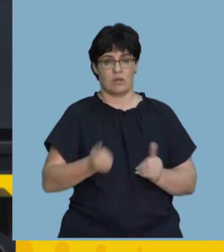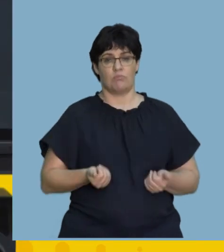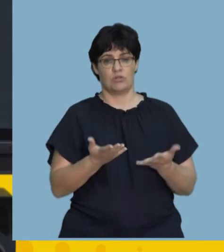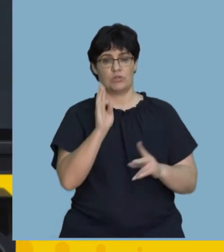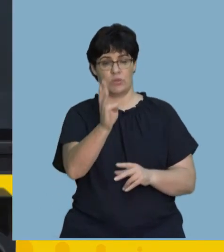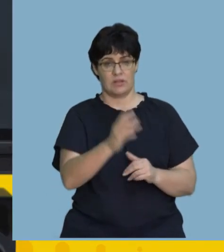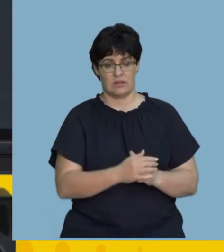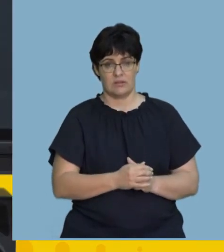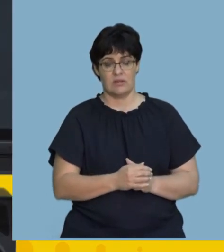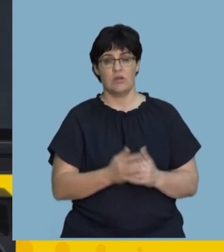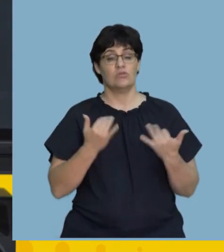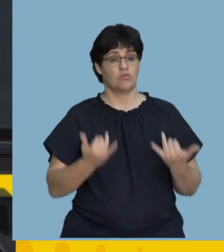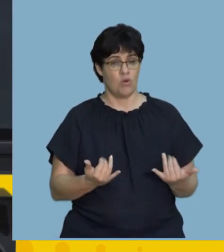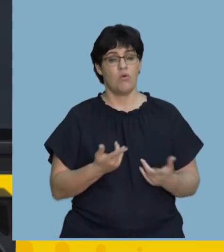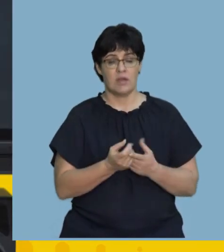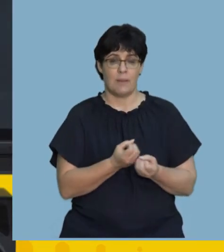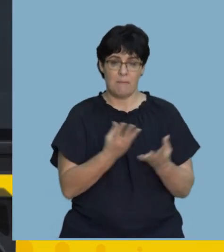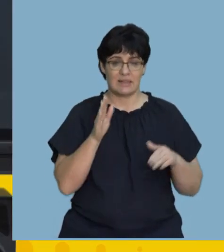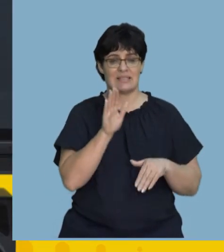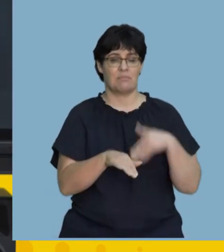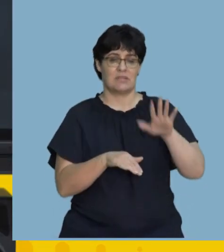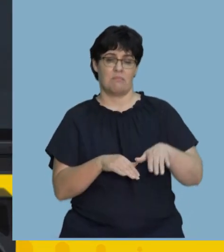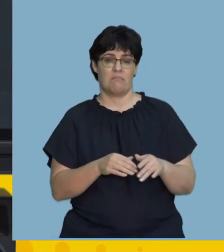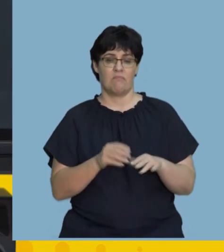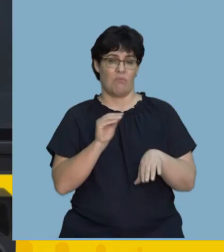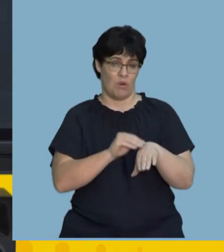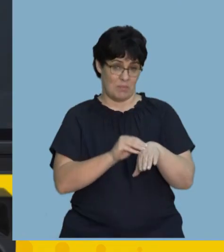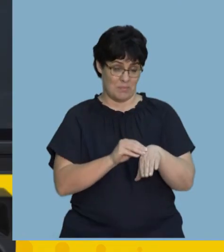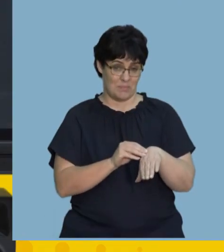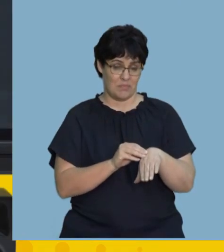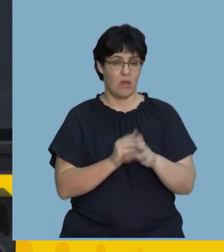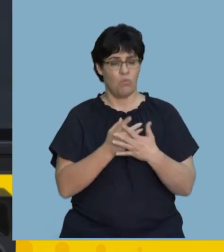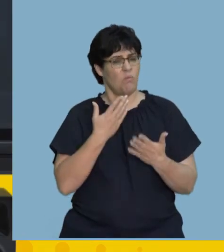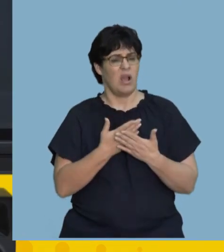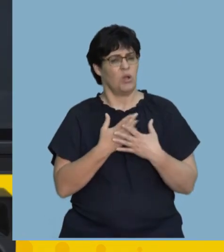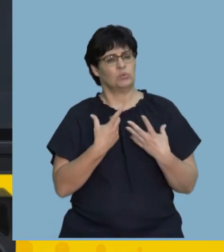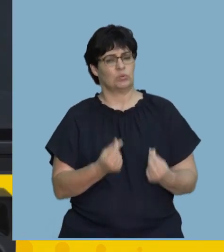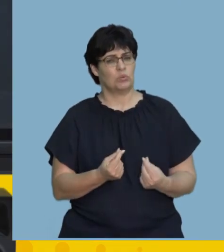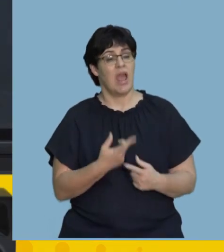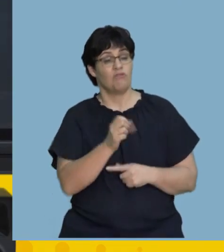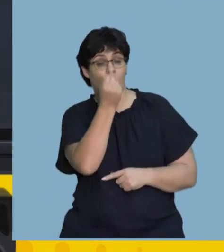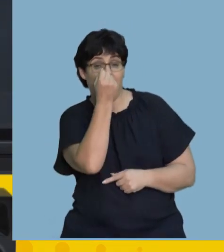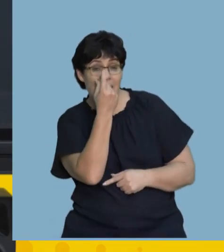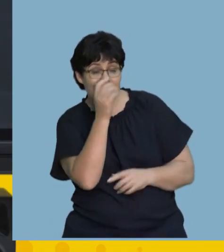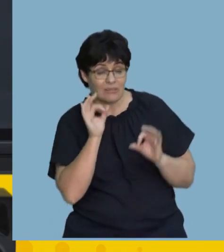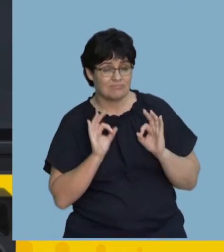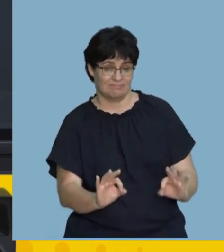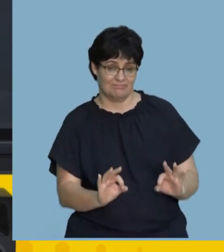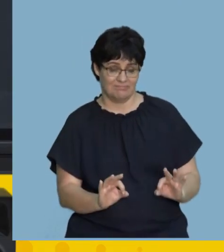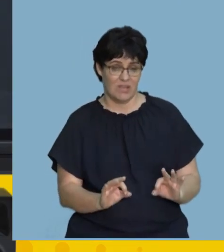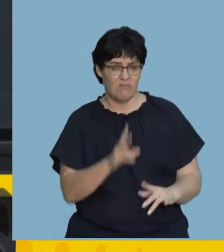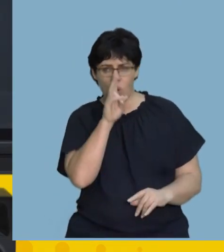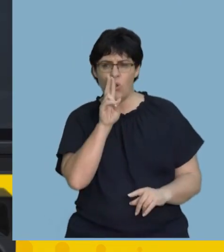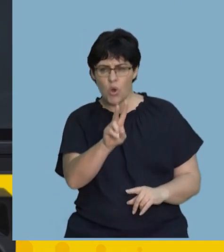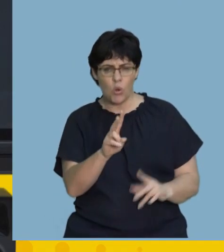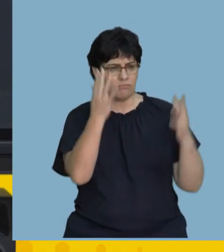So this is a multi-step problem which is actually, doable as long as you understand. And if you look at how the calculations